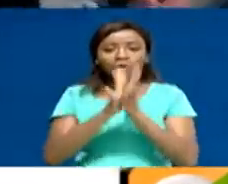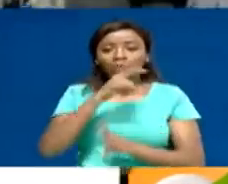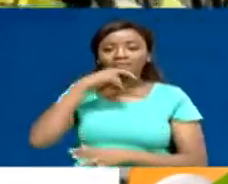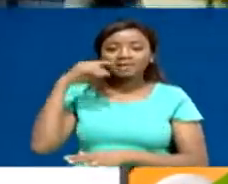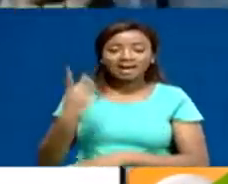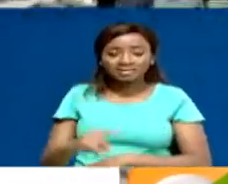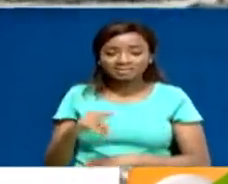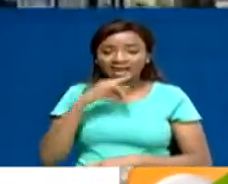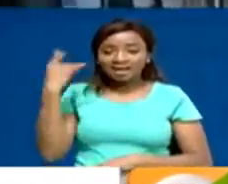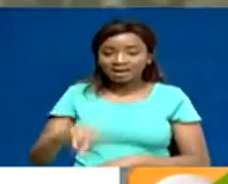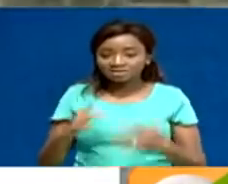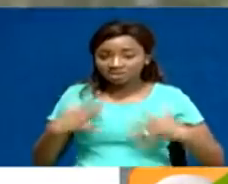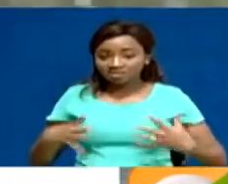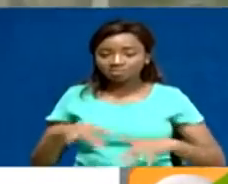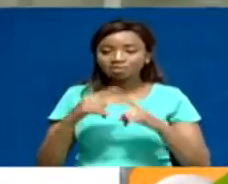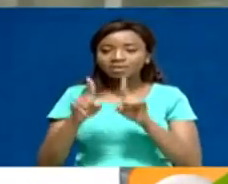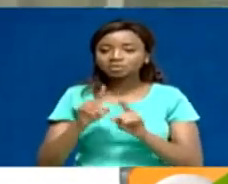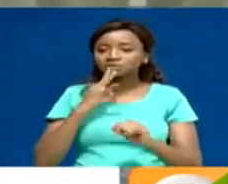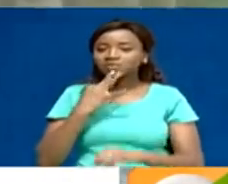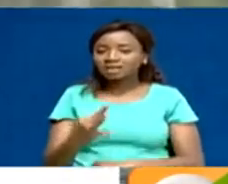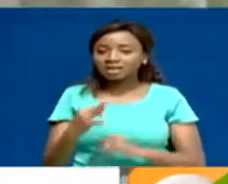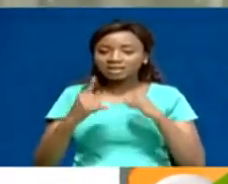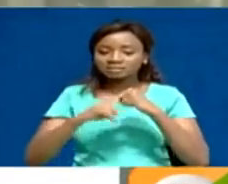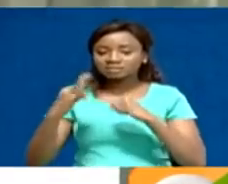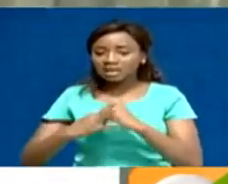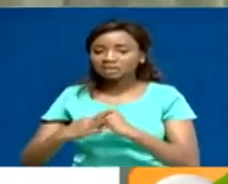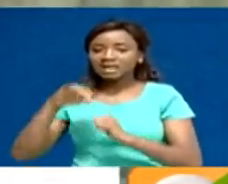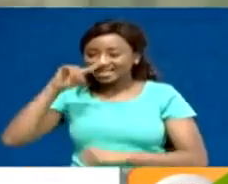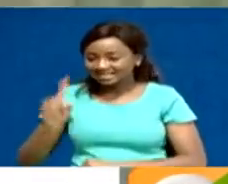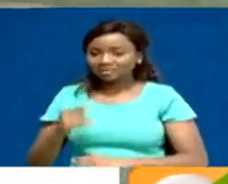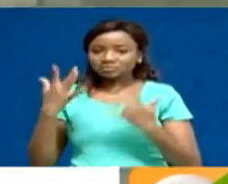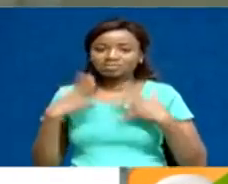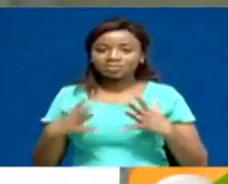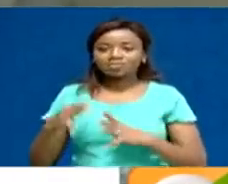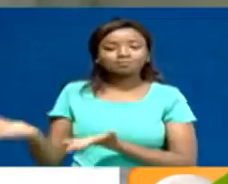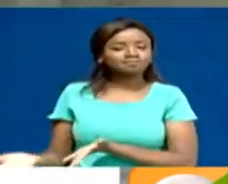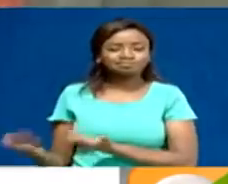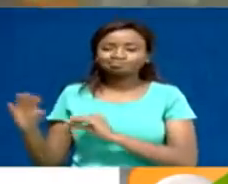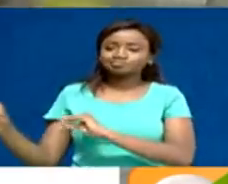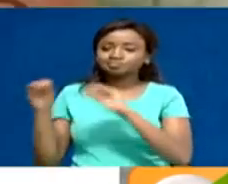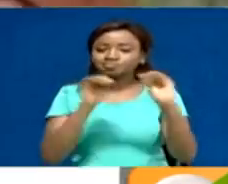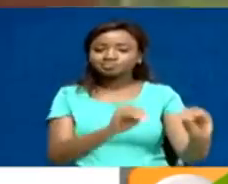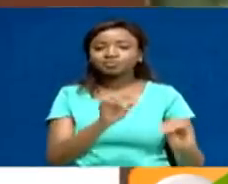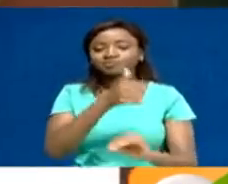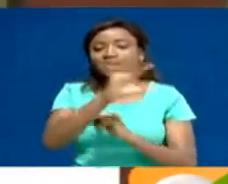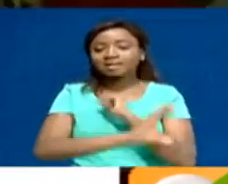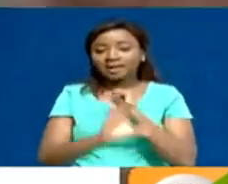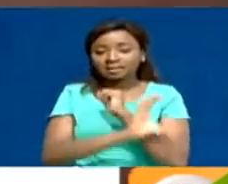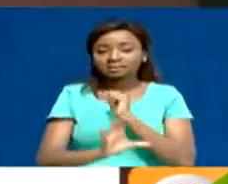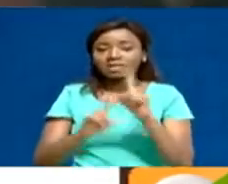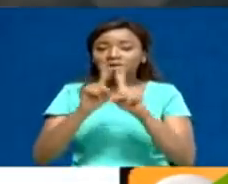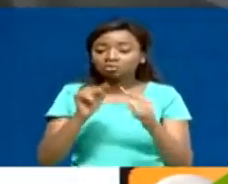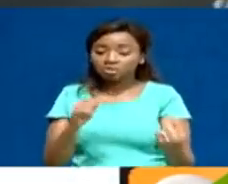The UN says about 368,000 refugees have left Ukraine since the conflict began. The fighting